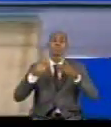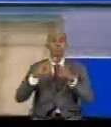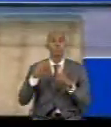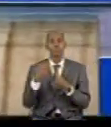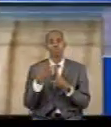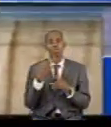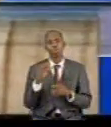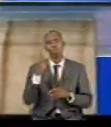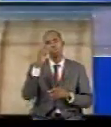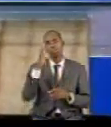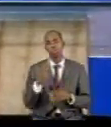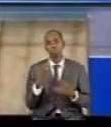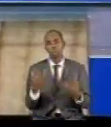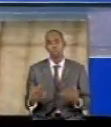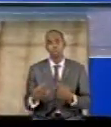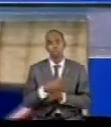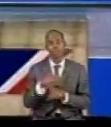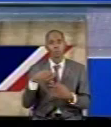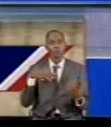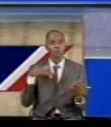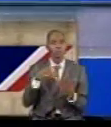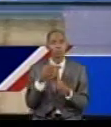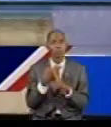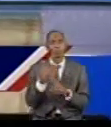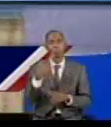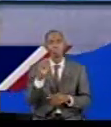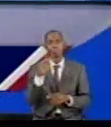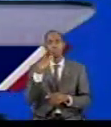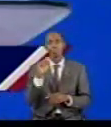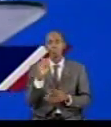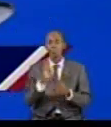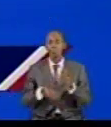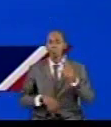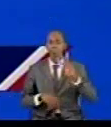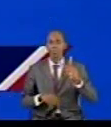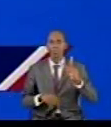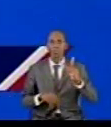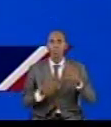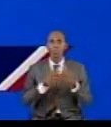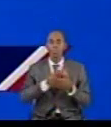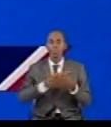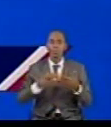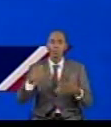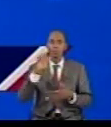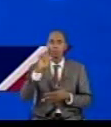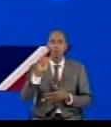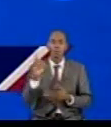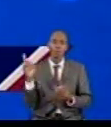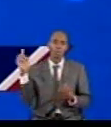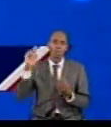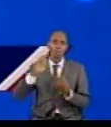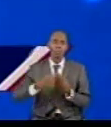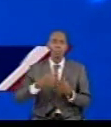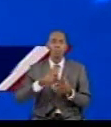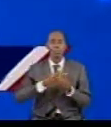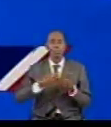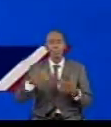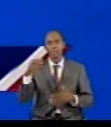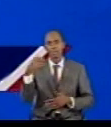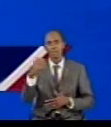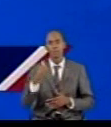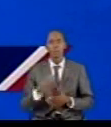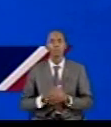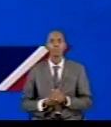come to Galatians chapter 2, and we're studying from chapter verse 1 all through to verse